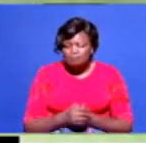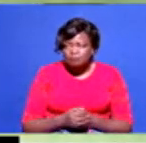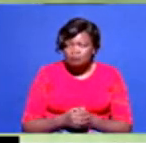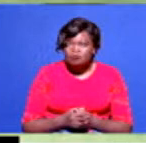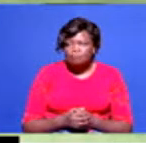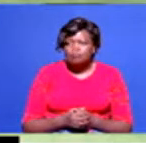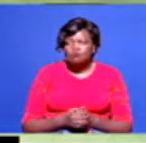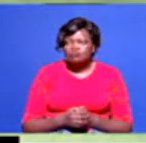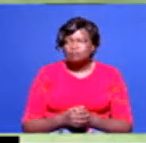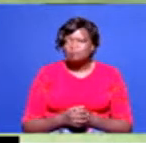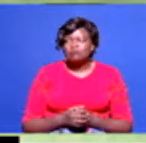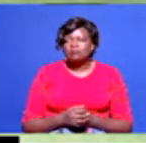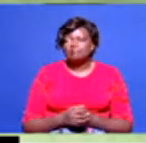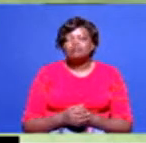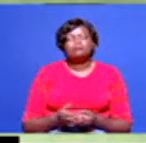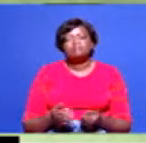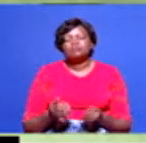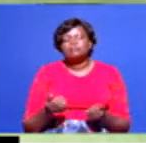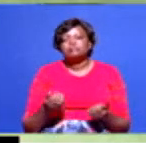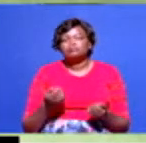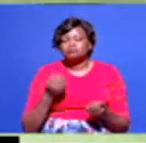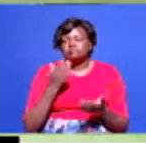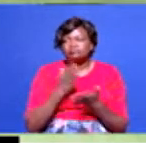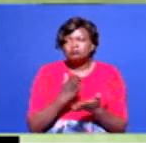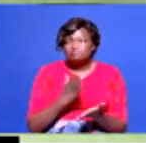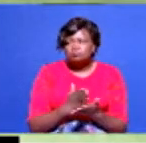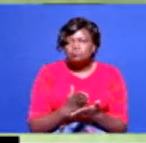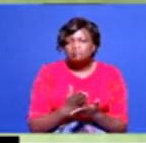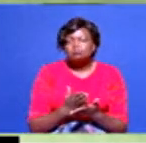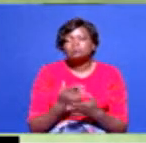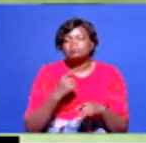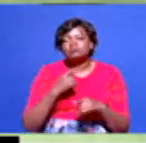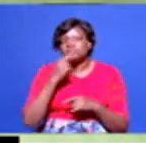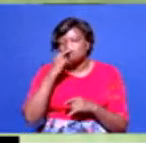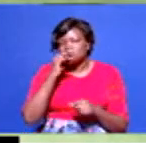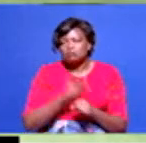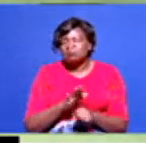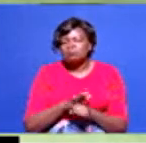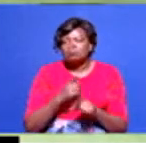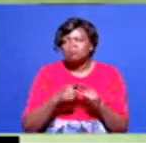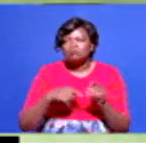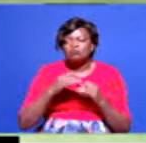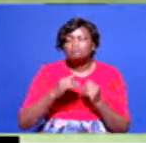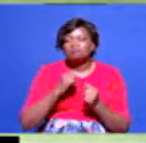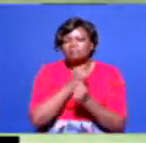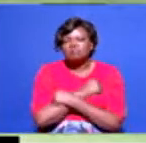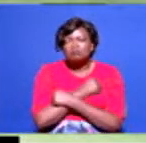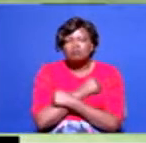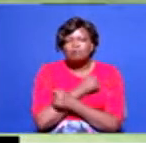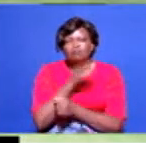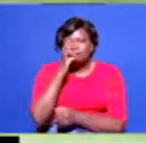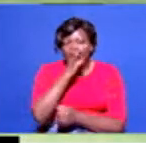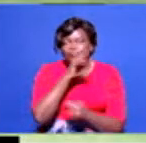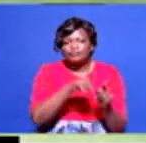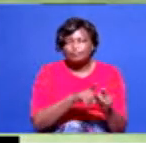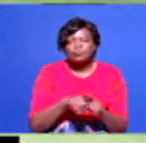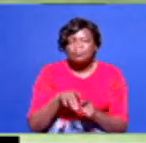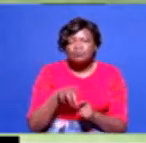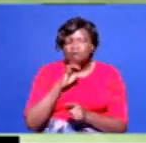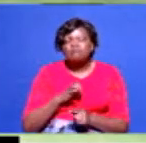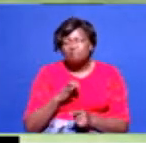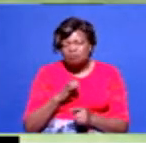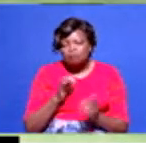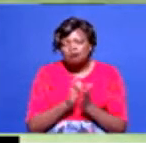both amused at when he made those jokes, but all of us admired and loved him as an elder and a